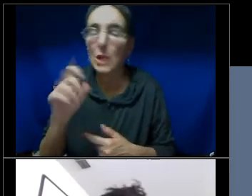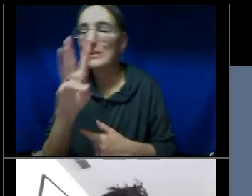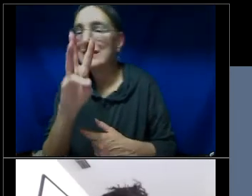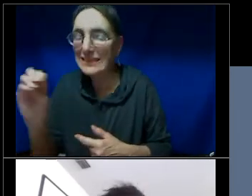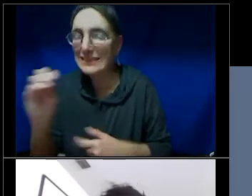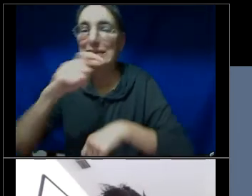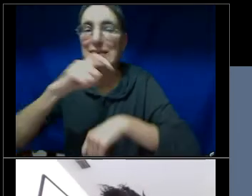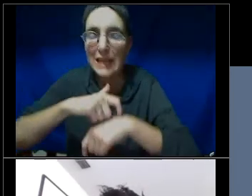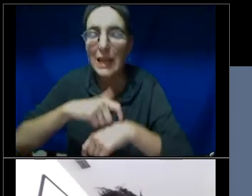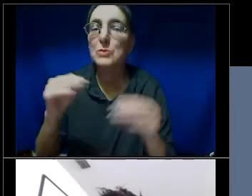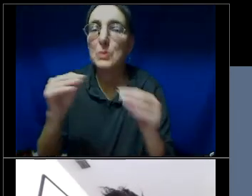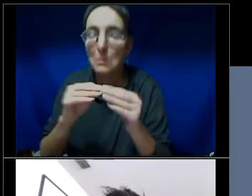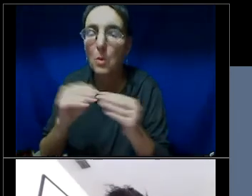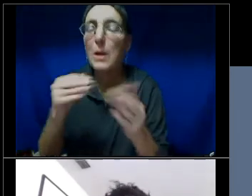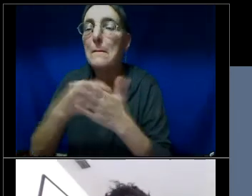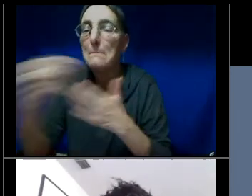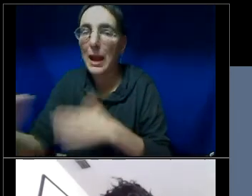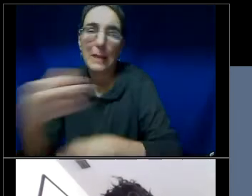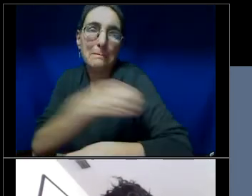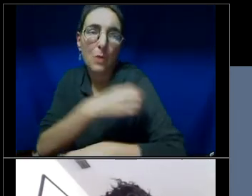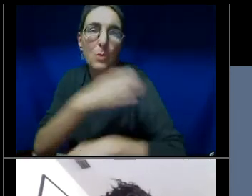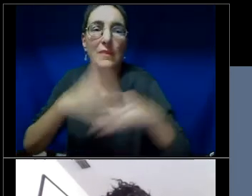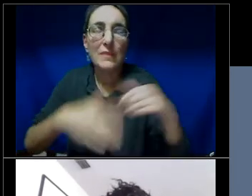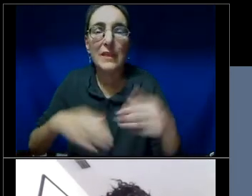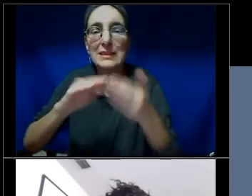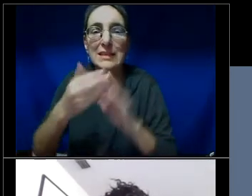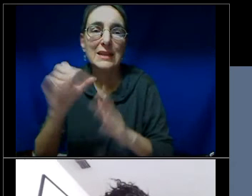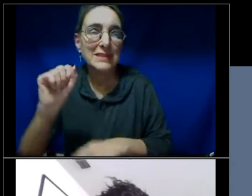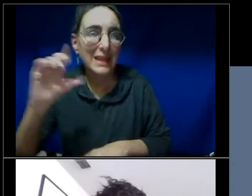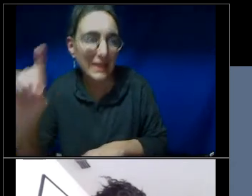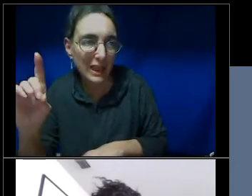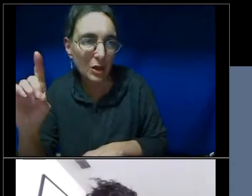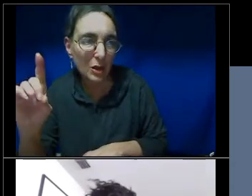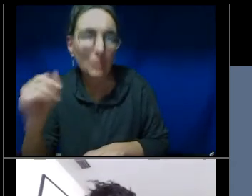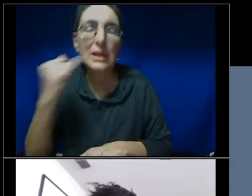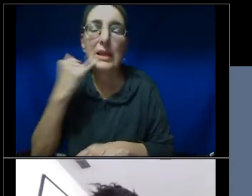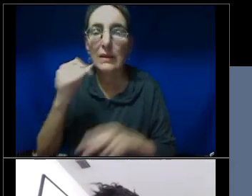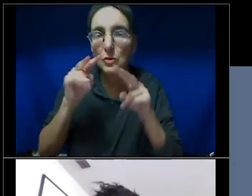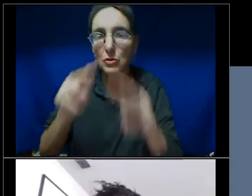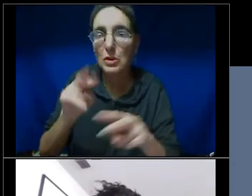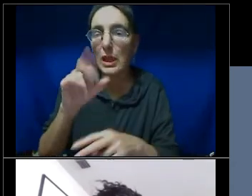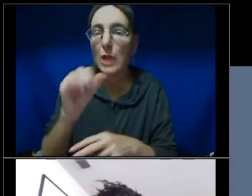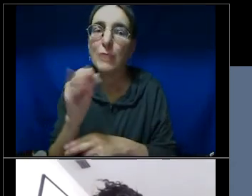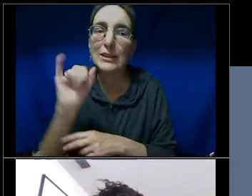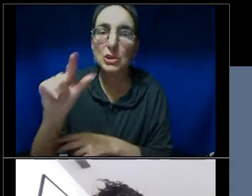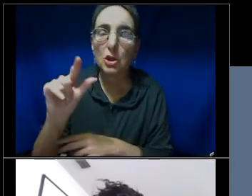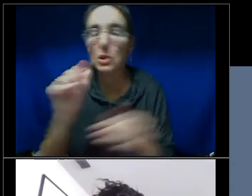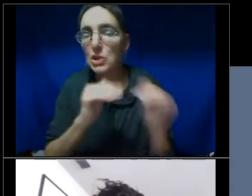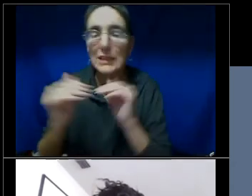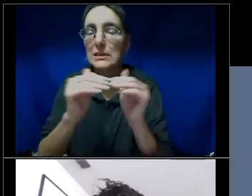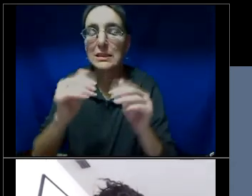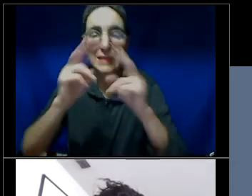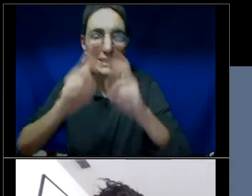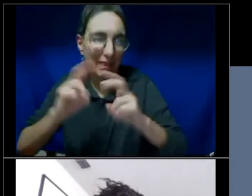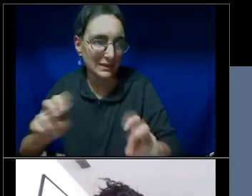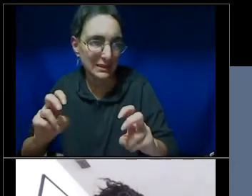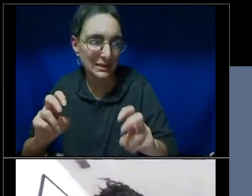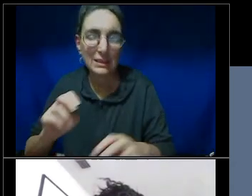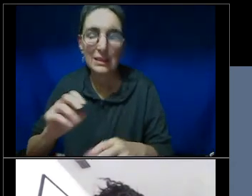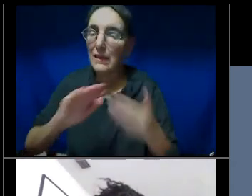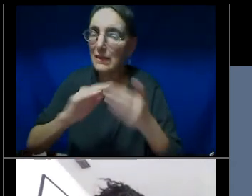than residents in the city of San Diego. And if you look at in racial justice analysis, apply that lens there, the city of Del Mar is